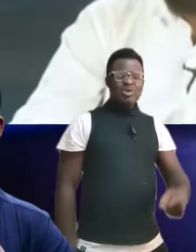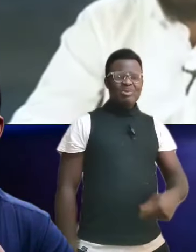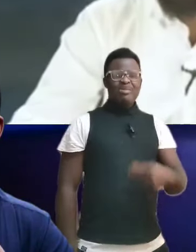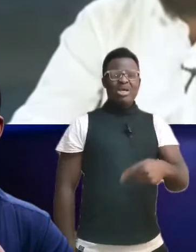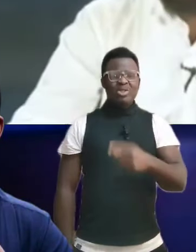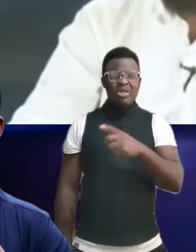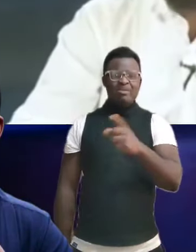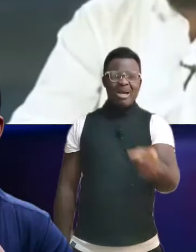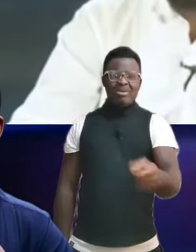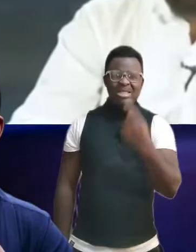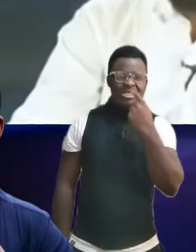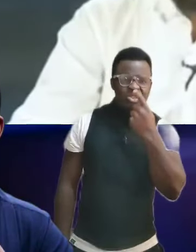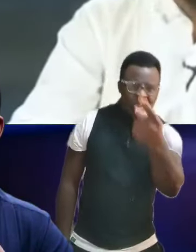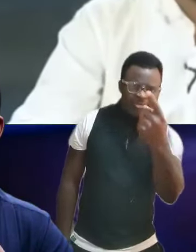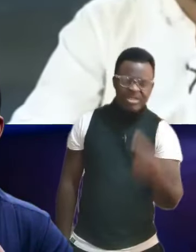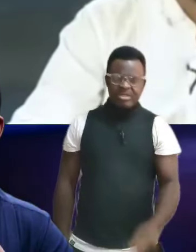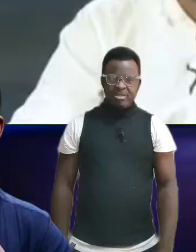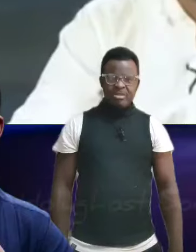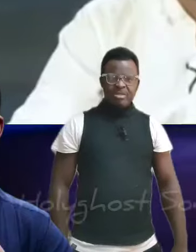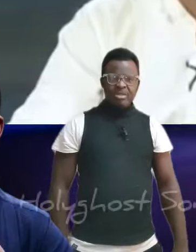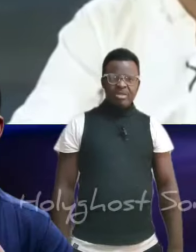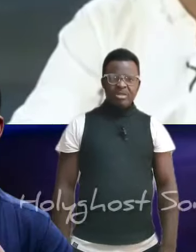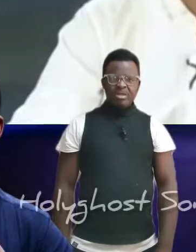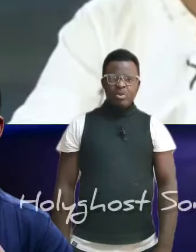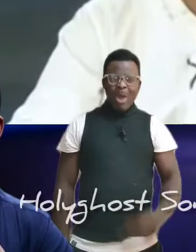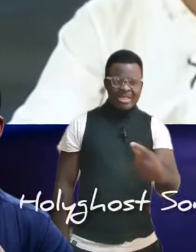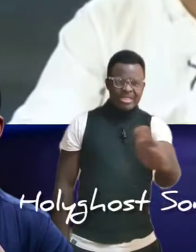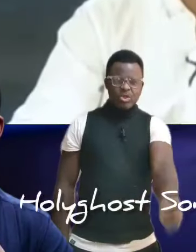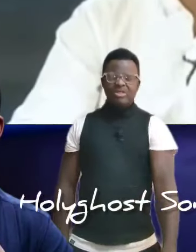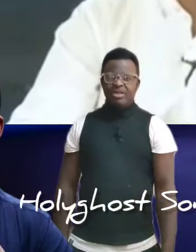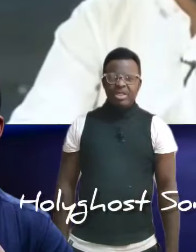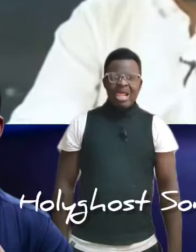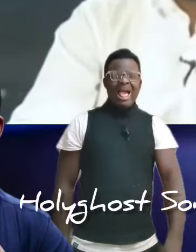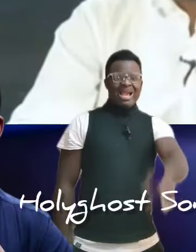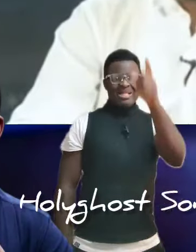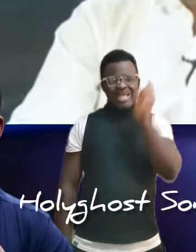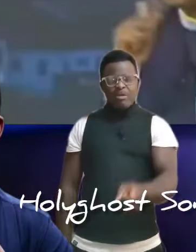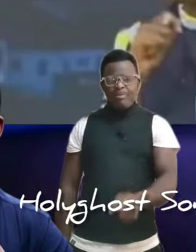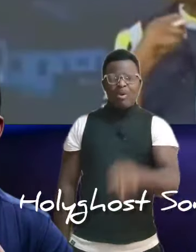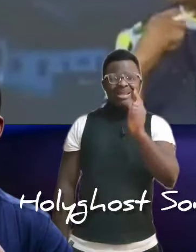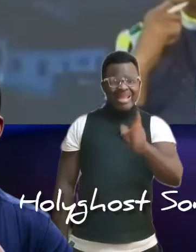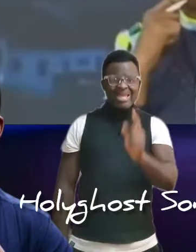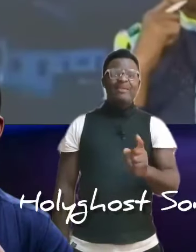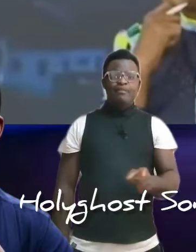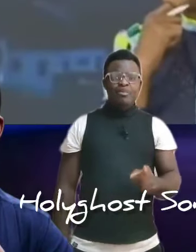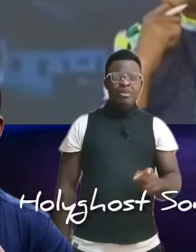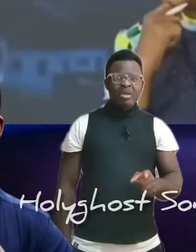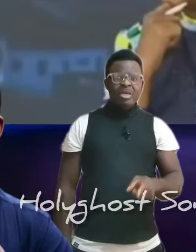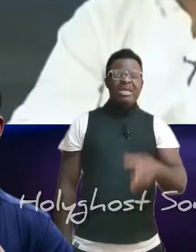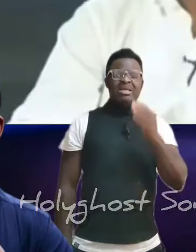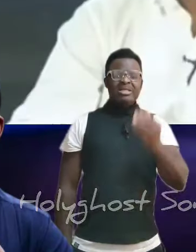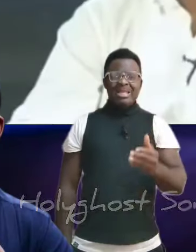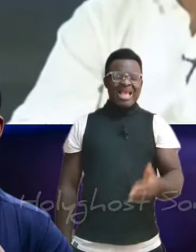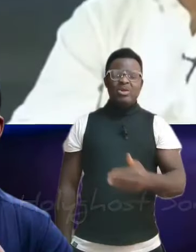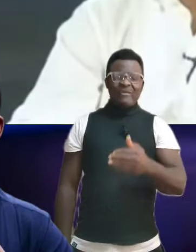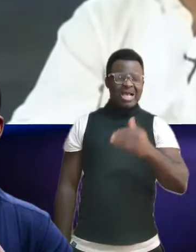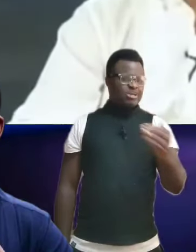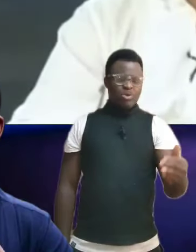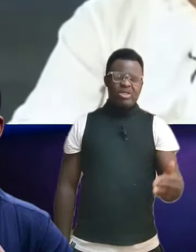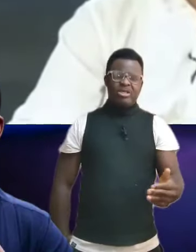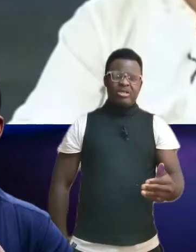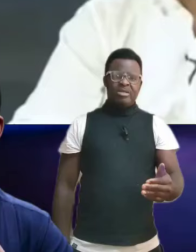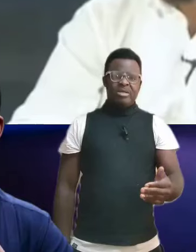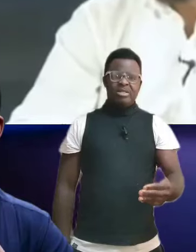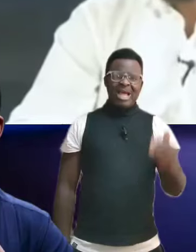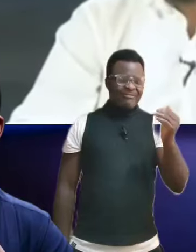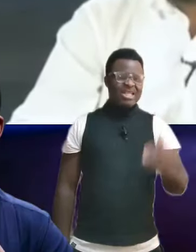And the law says you can only charge and arraign someone for an offense known to law. Okay, what about destruction of government property? Who